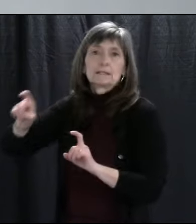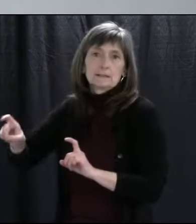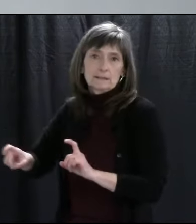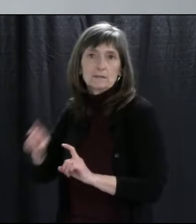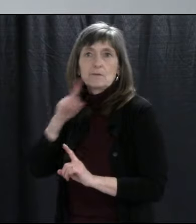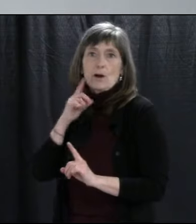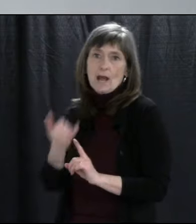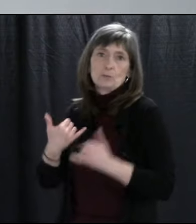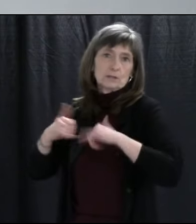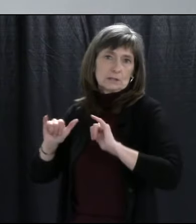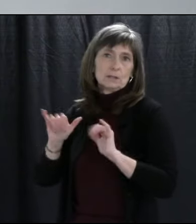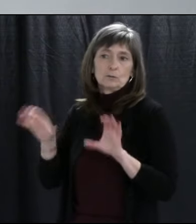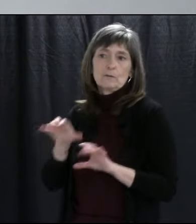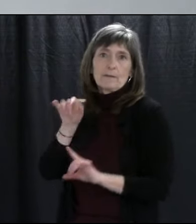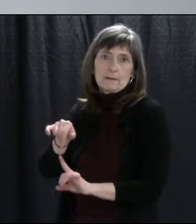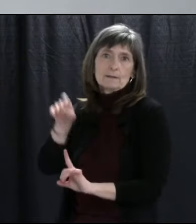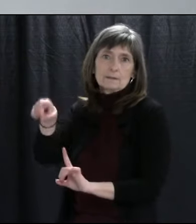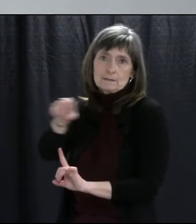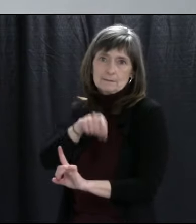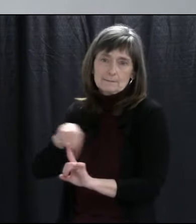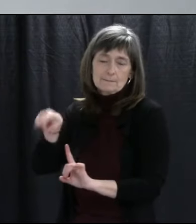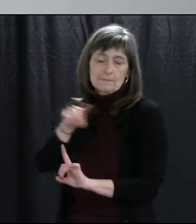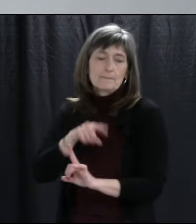know and testing that way.